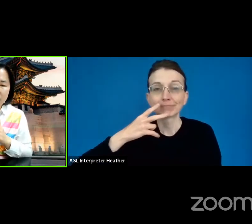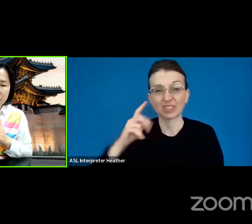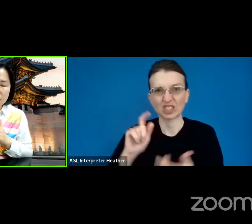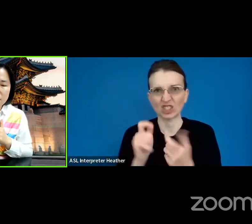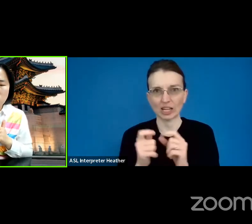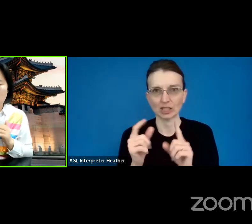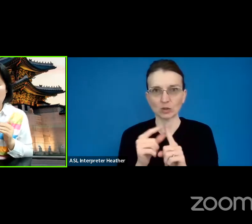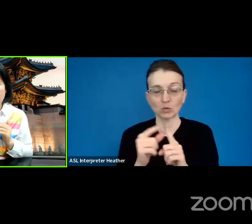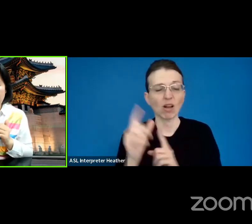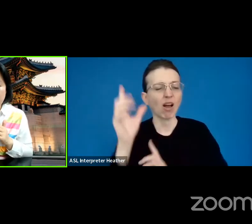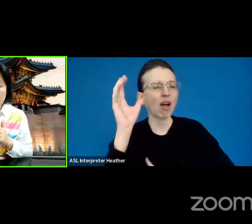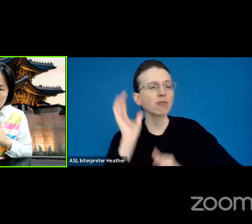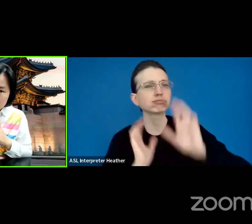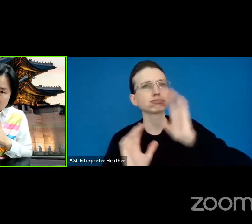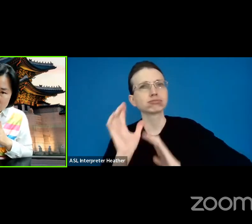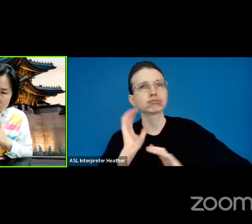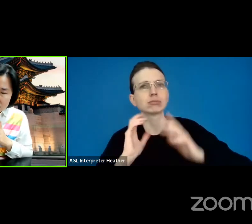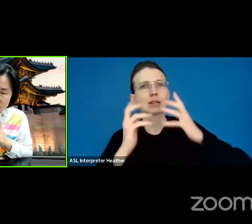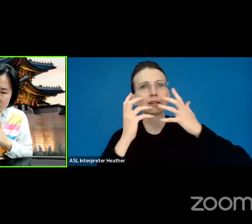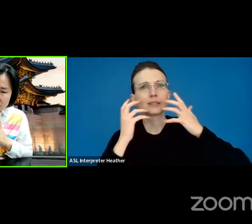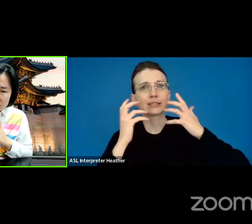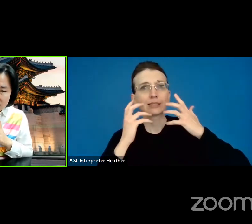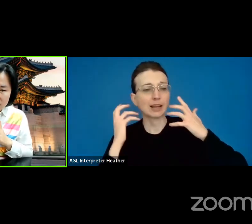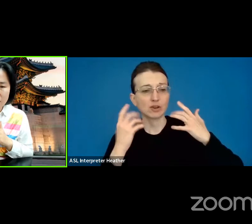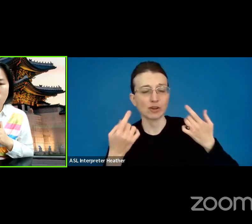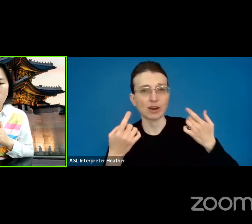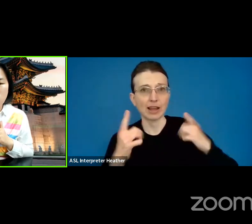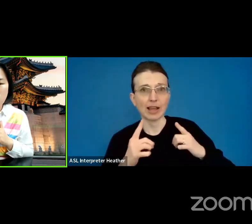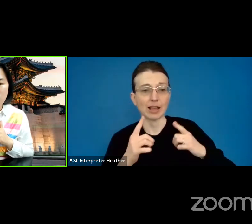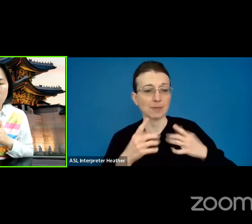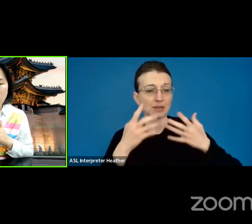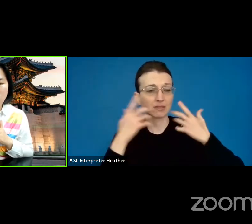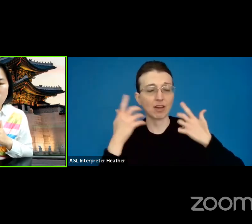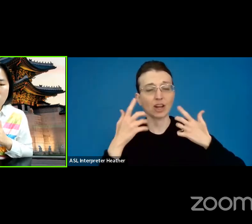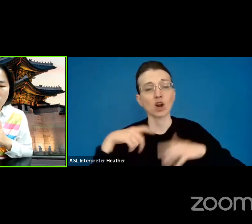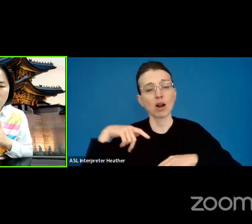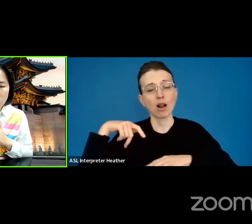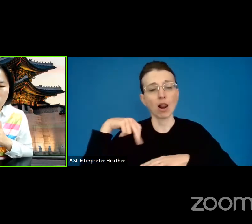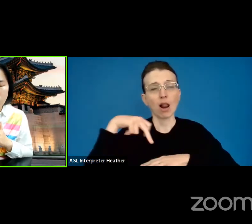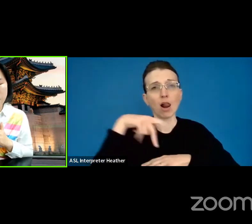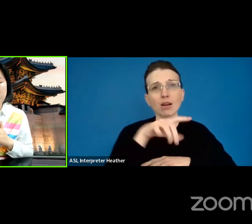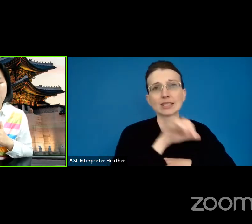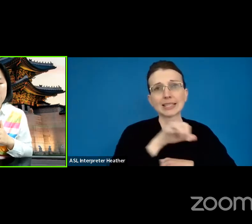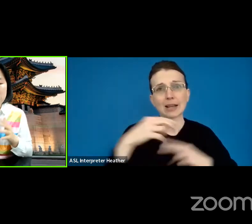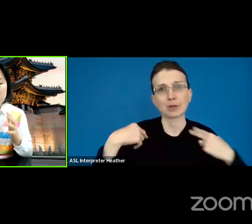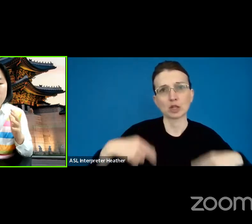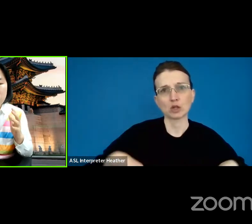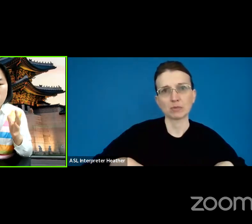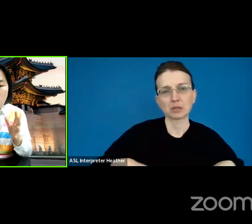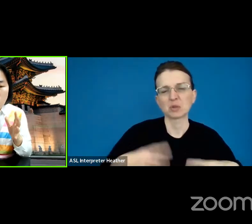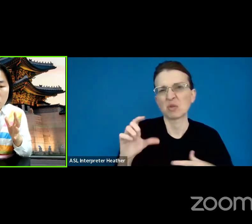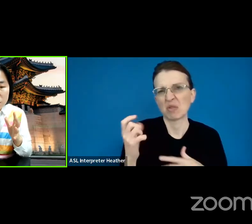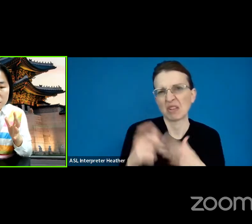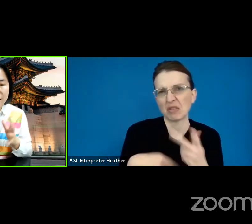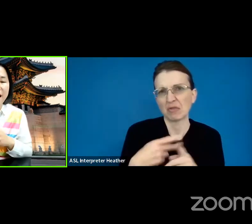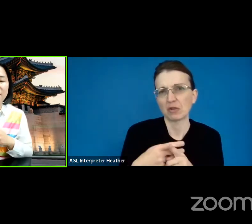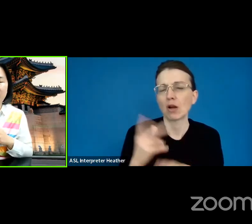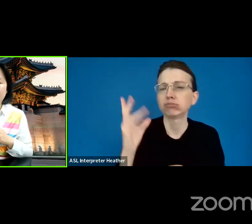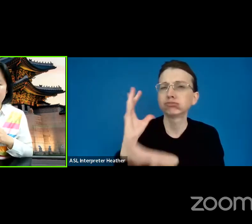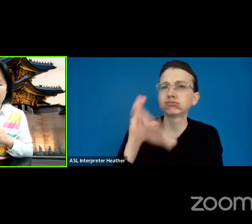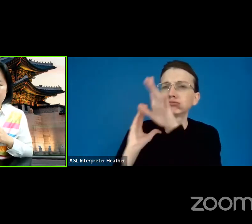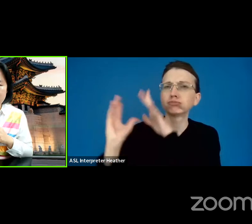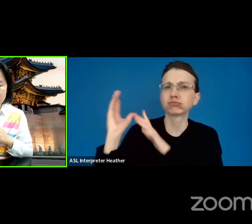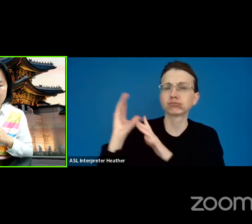when tigers walked like humans, or long, long ago when people ruled